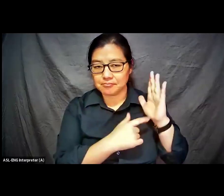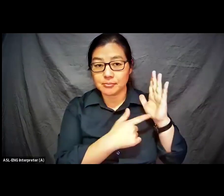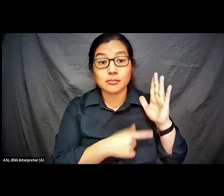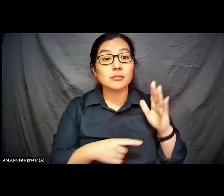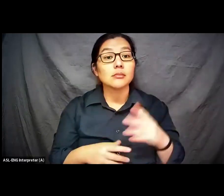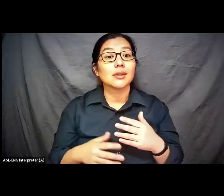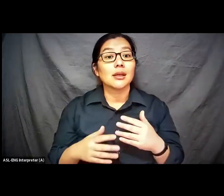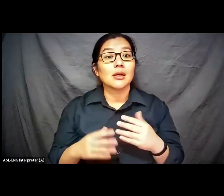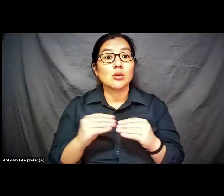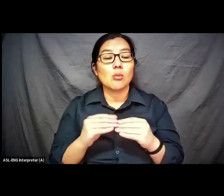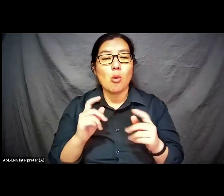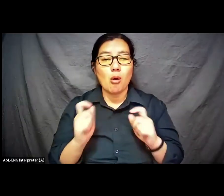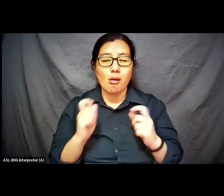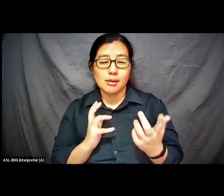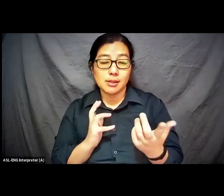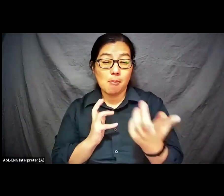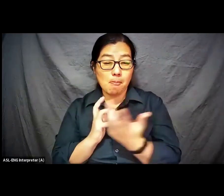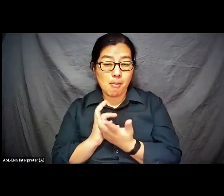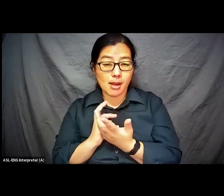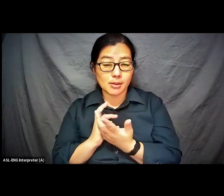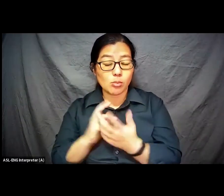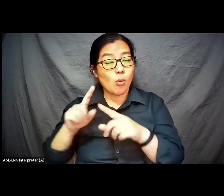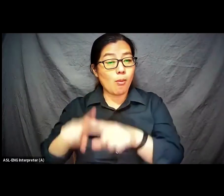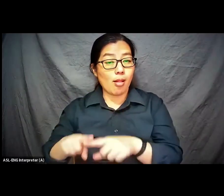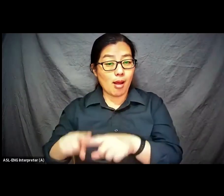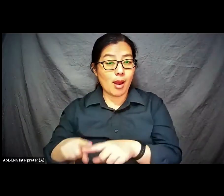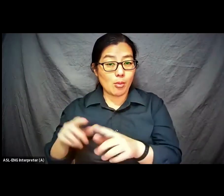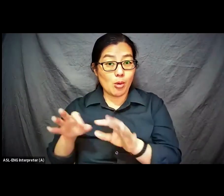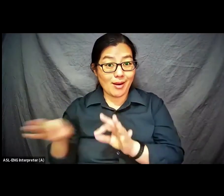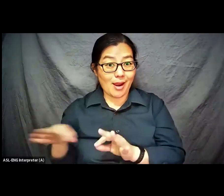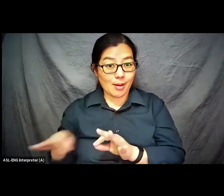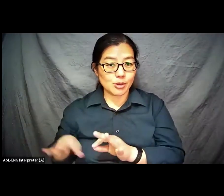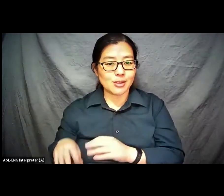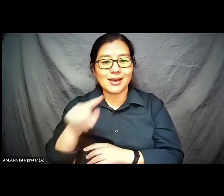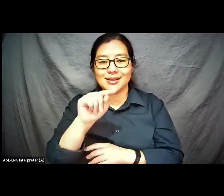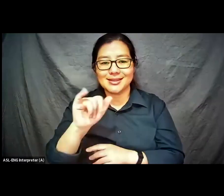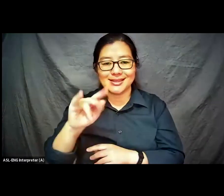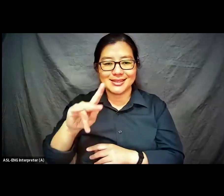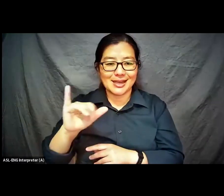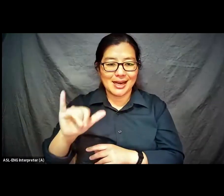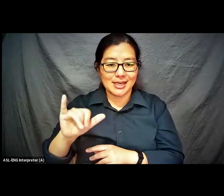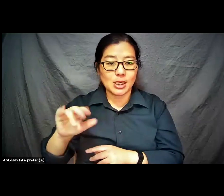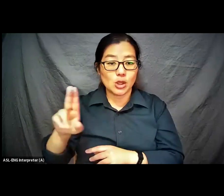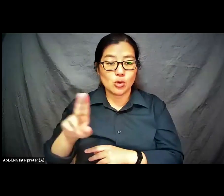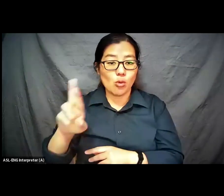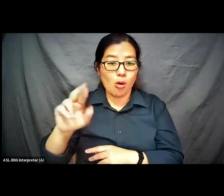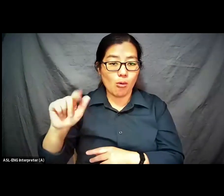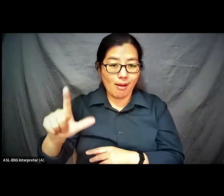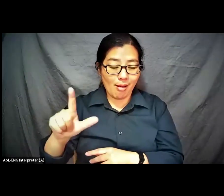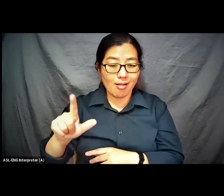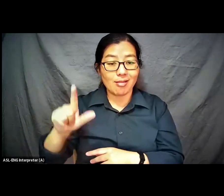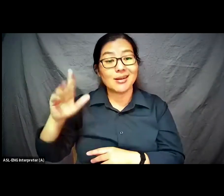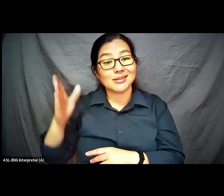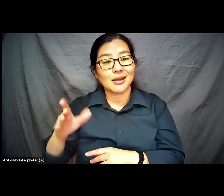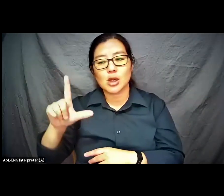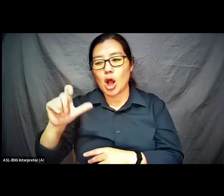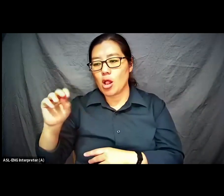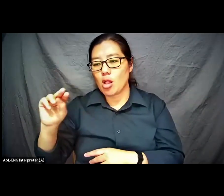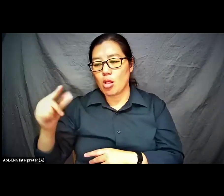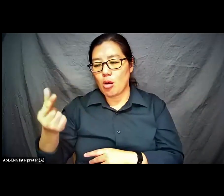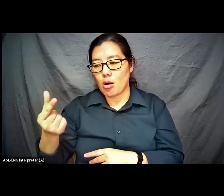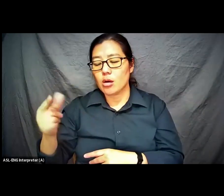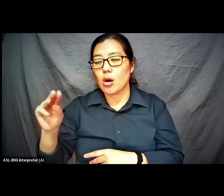Ruben Cha-Analp, and then the next one will be from Mikey Mercedes. And